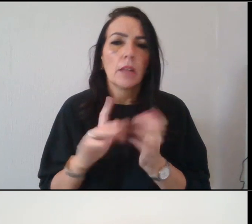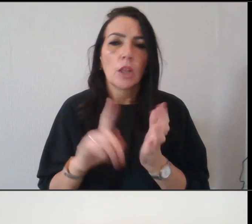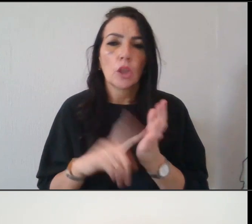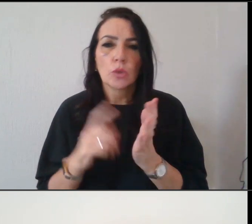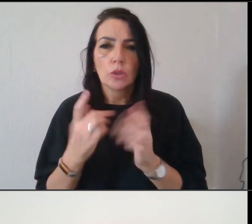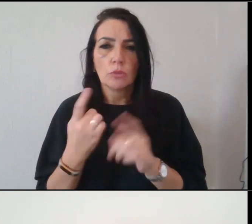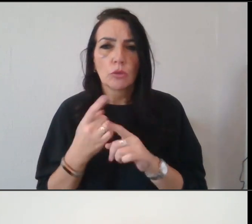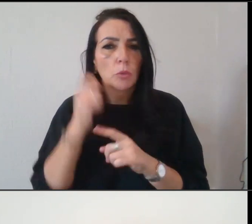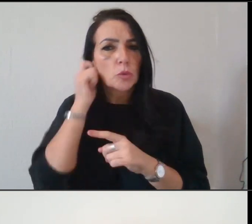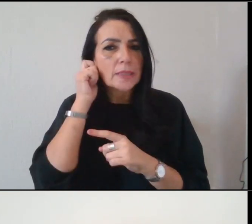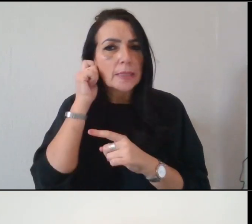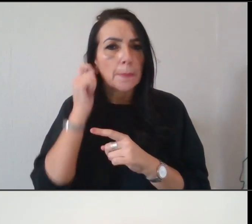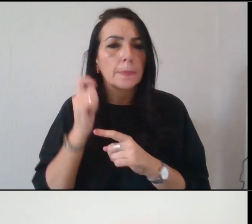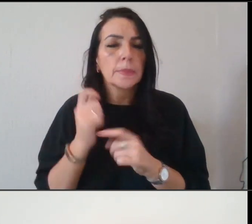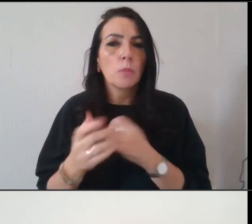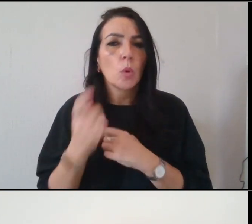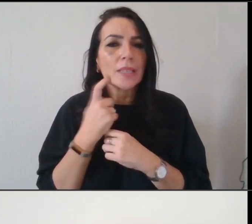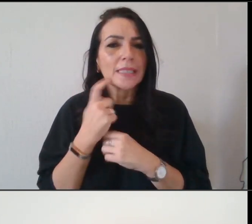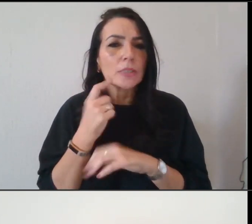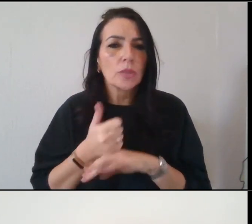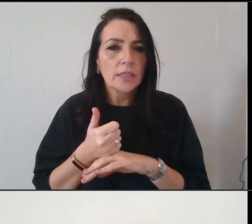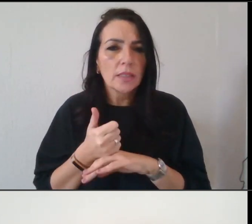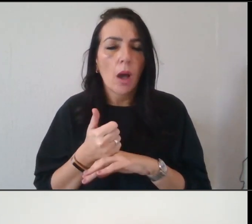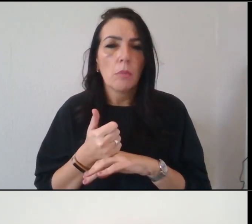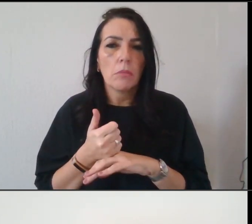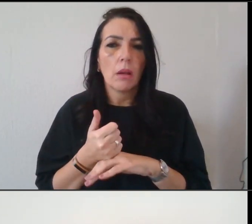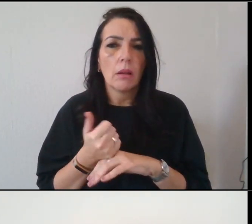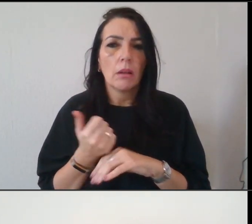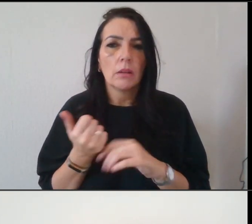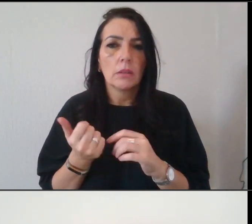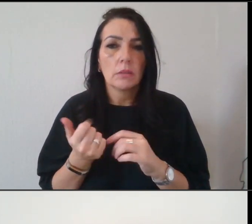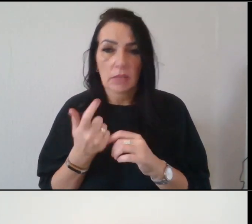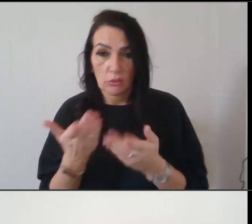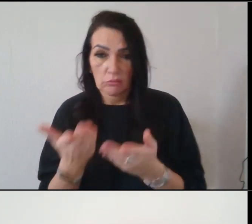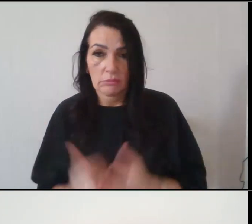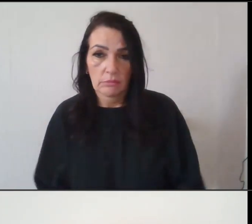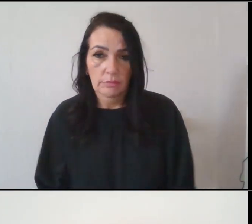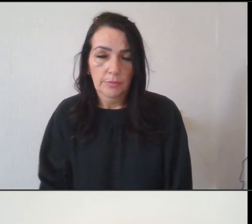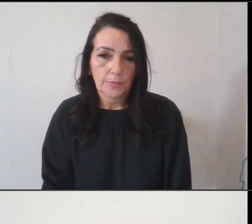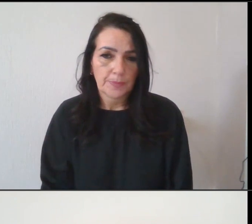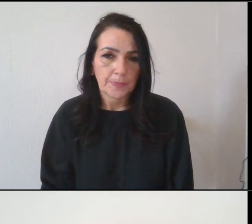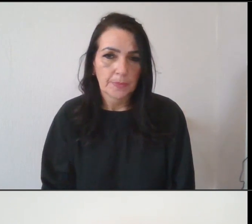tips that are easier to implement, but maybe if you want to handle that question.